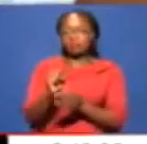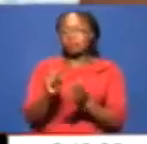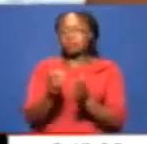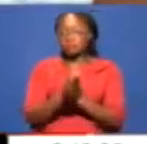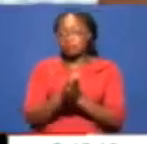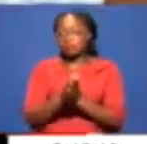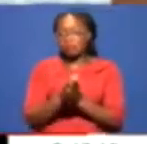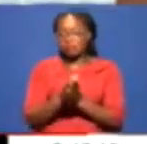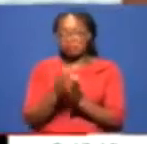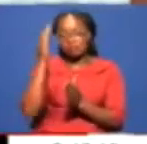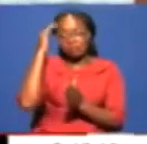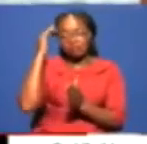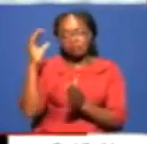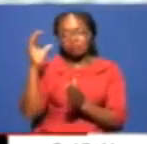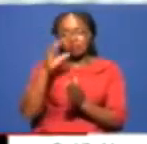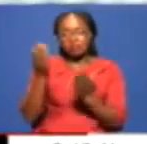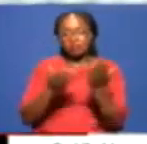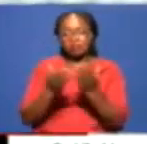in